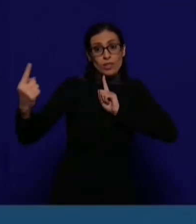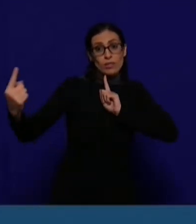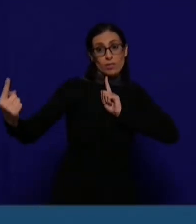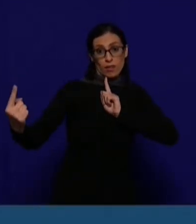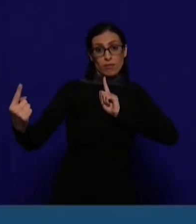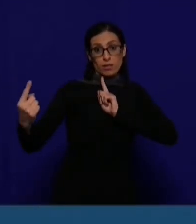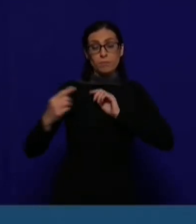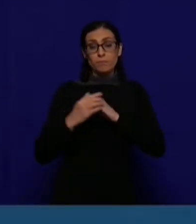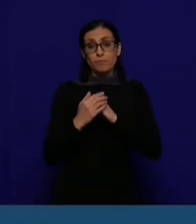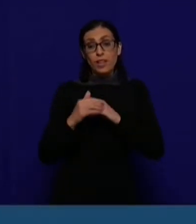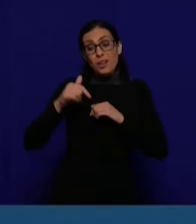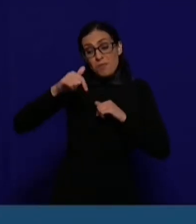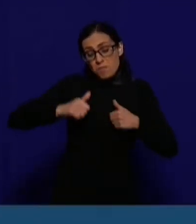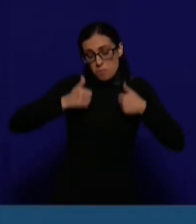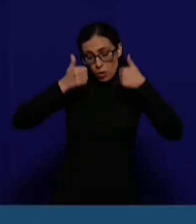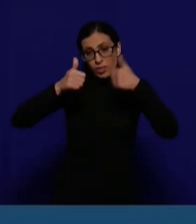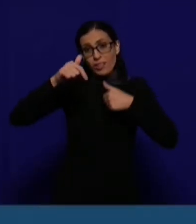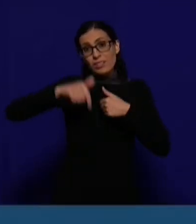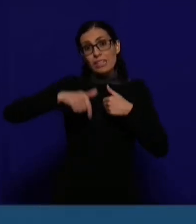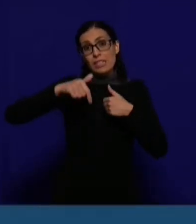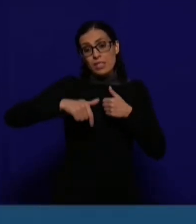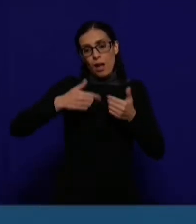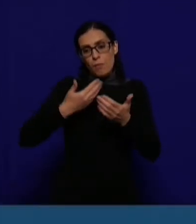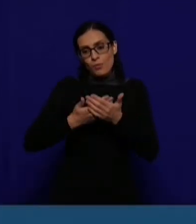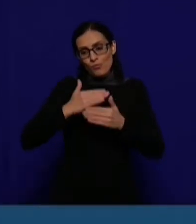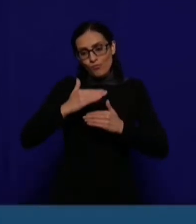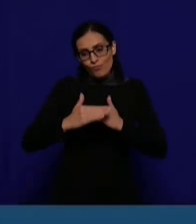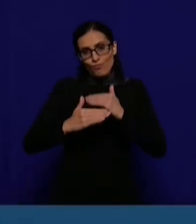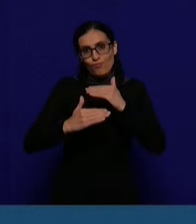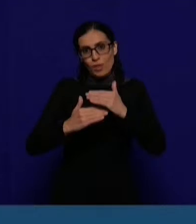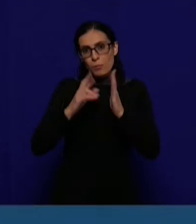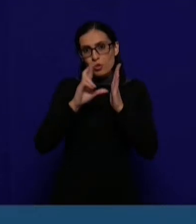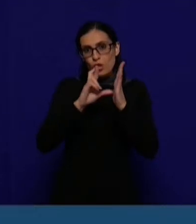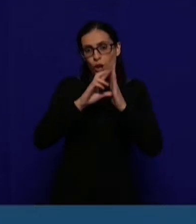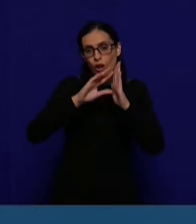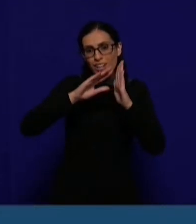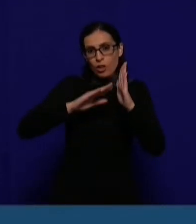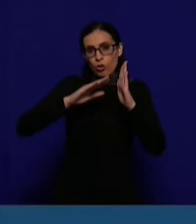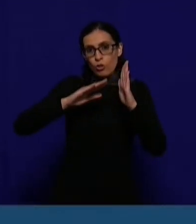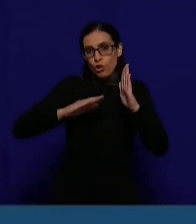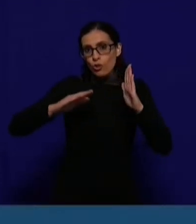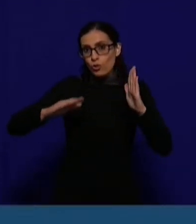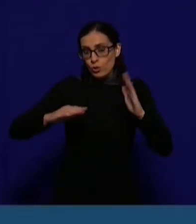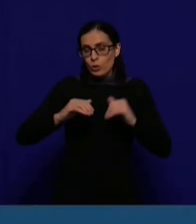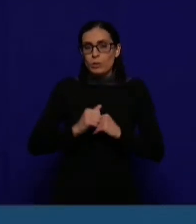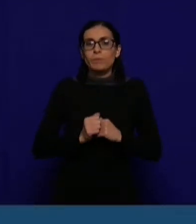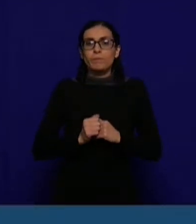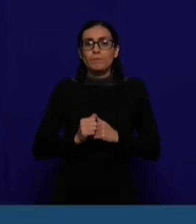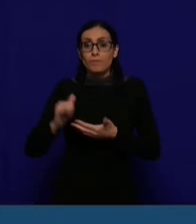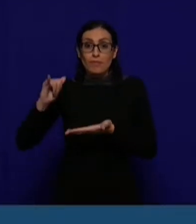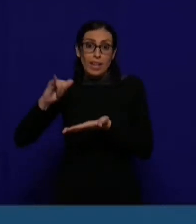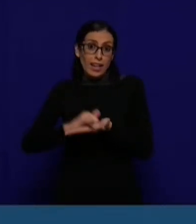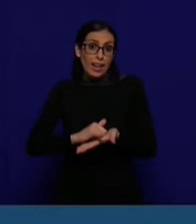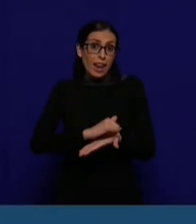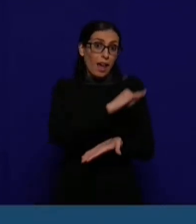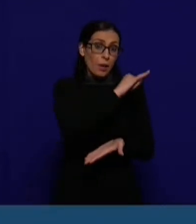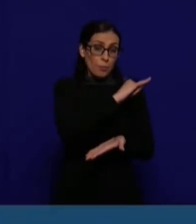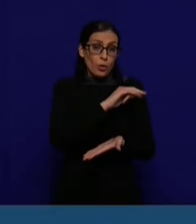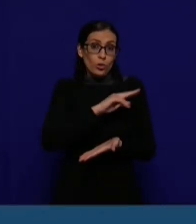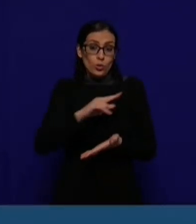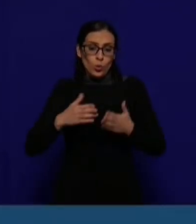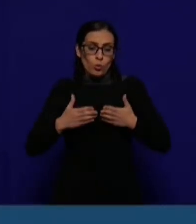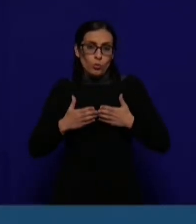wkoll kif issa għaddejjin ukoll bil-mod bir-rilaxx tal-miżuri. L-ajruport jibqa' u anka